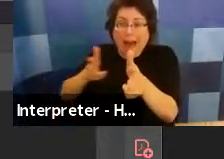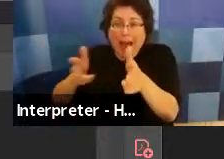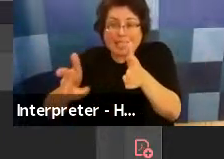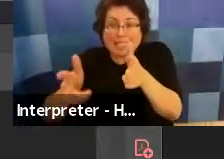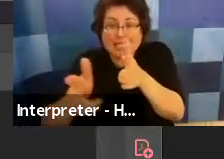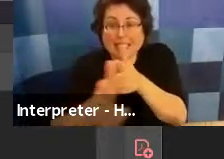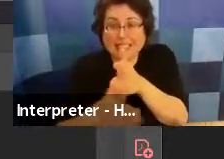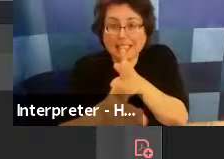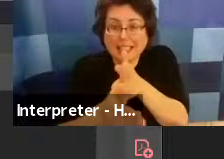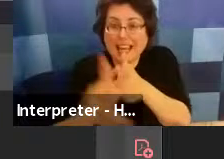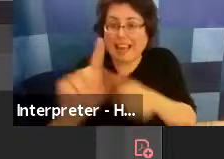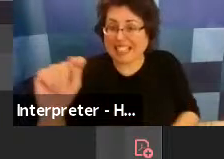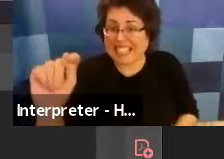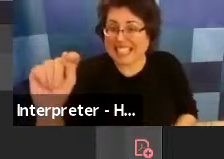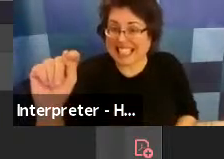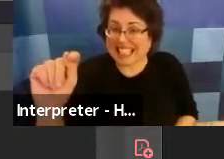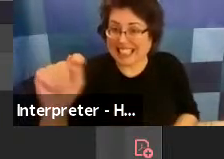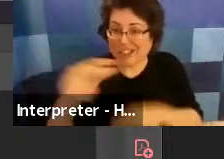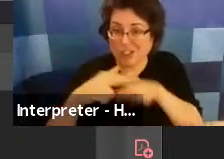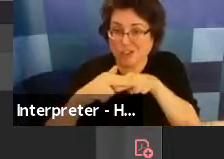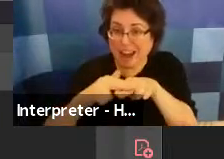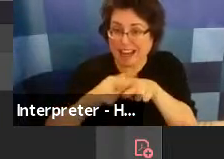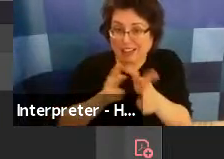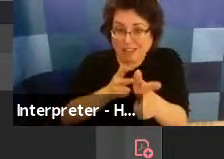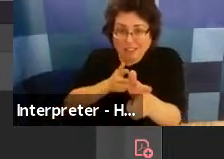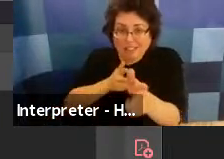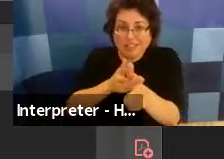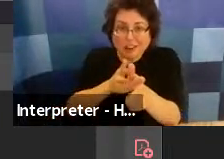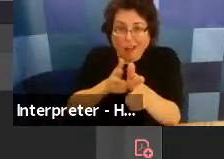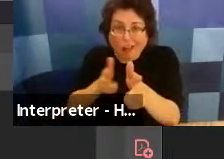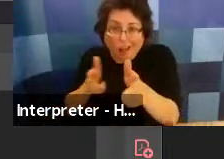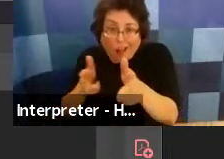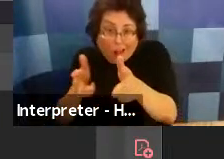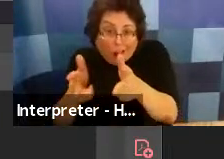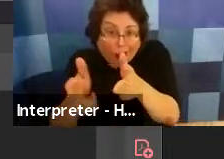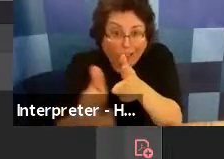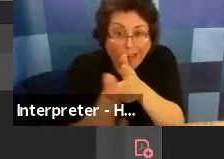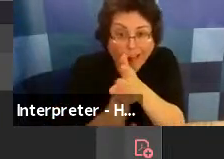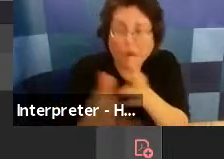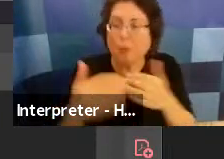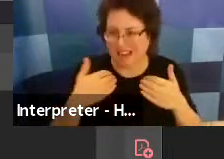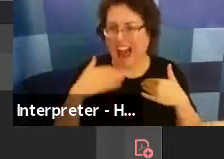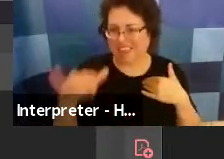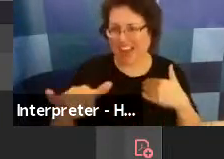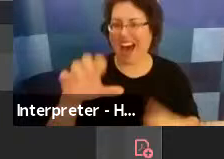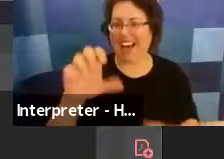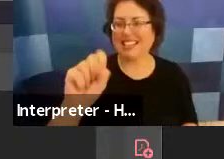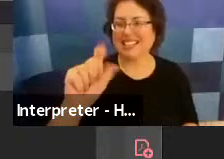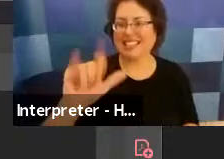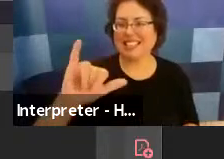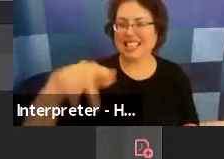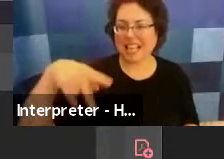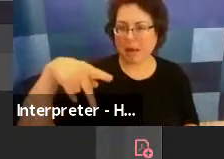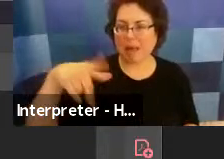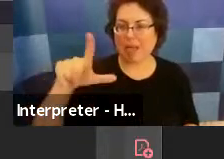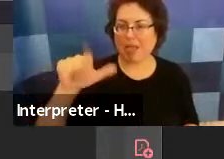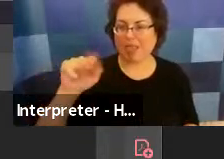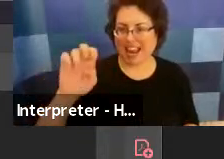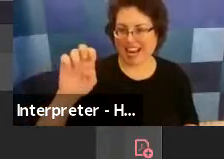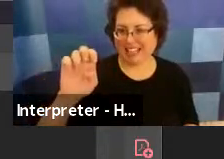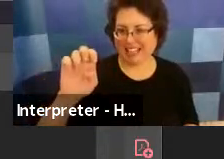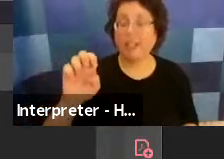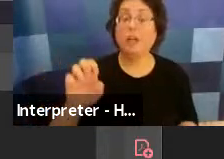while it was servicing the stop. In an effort to improve traffic safety and